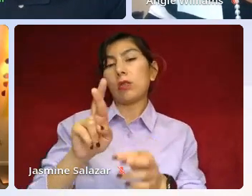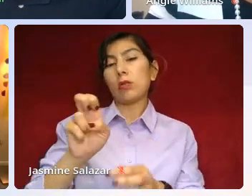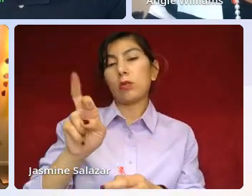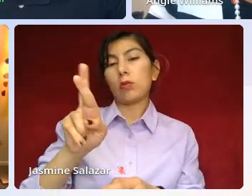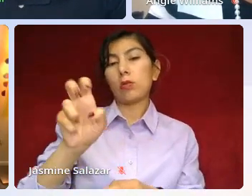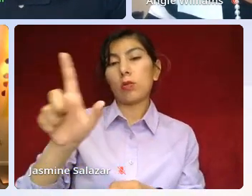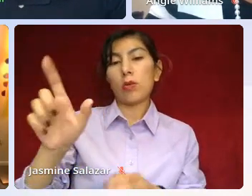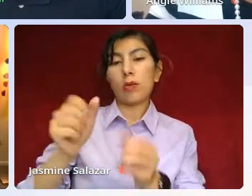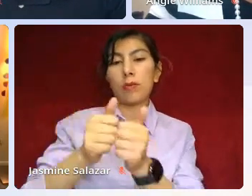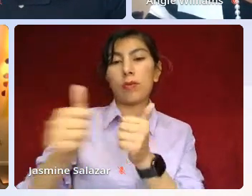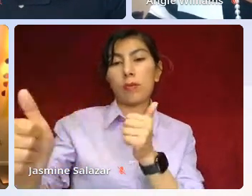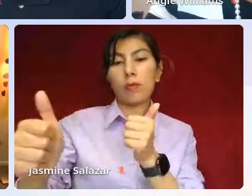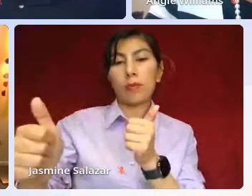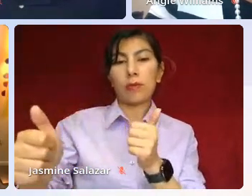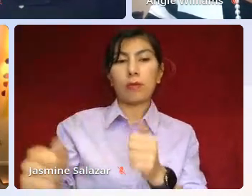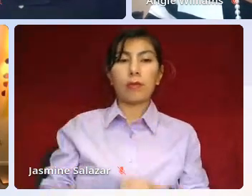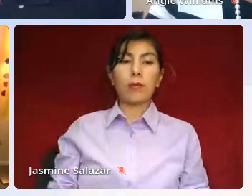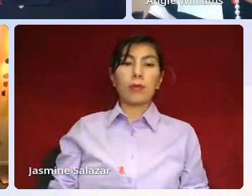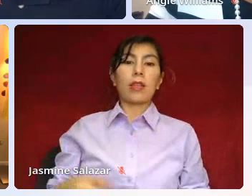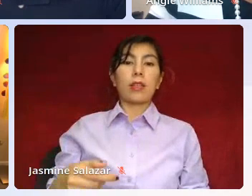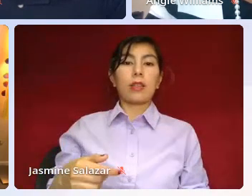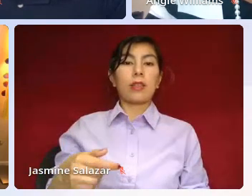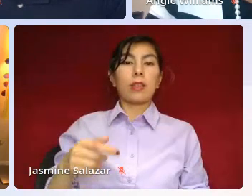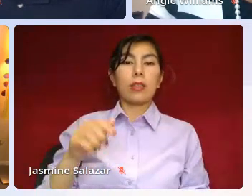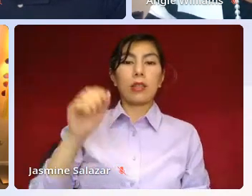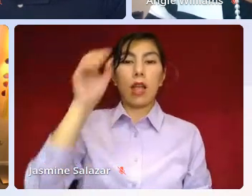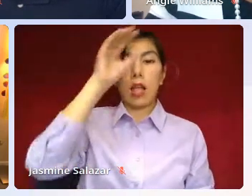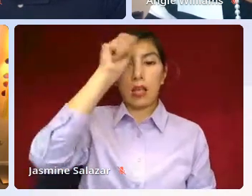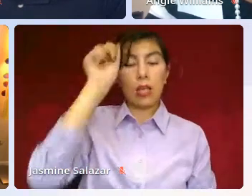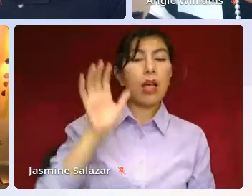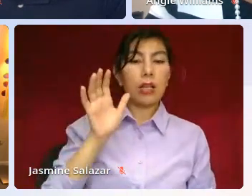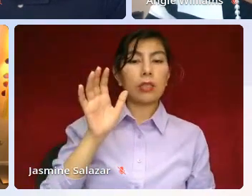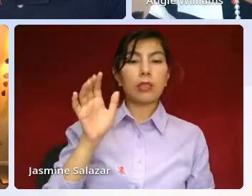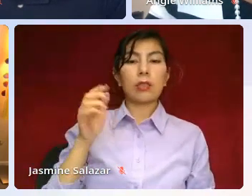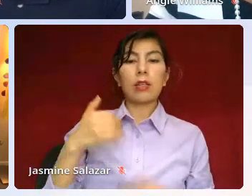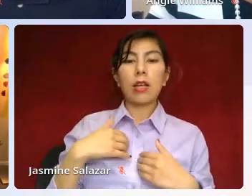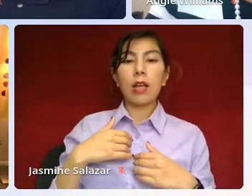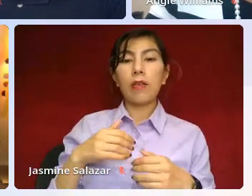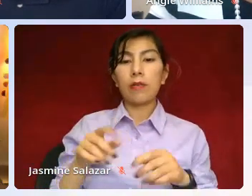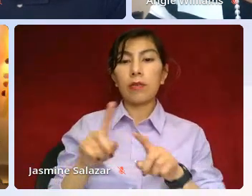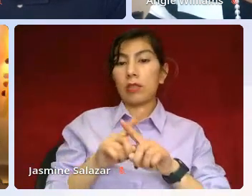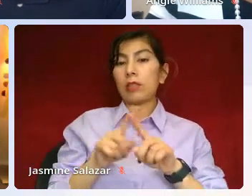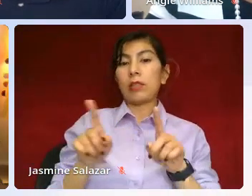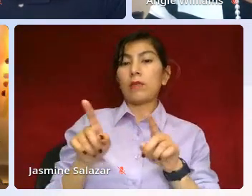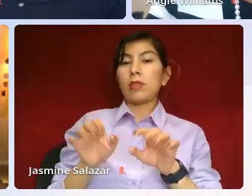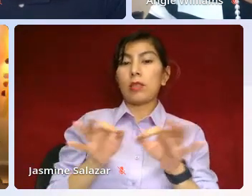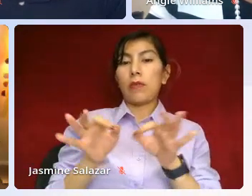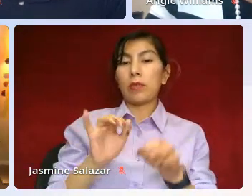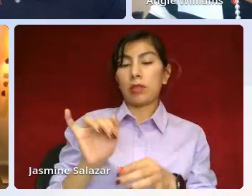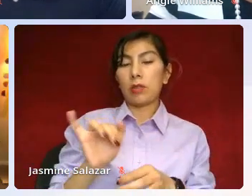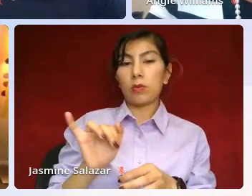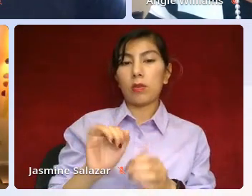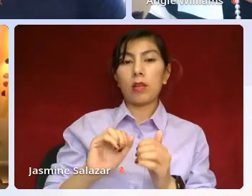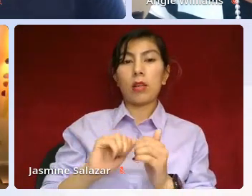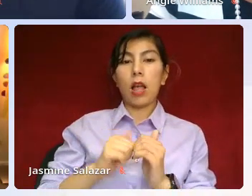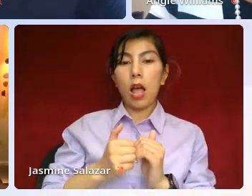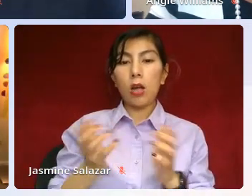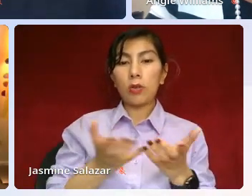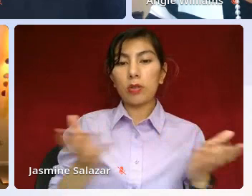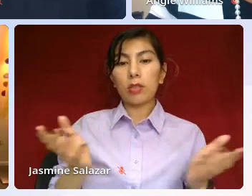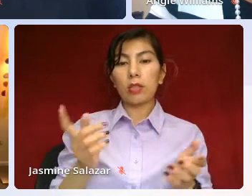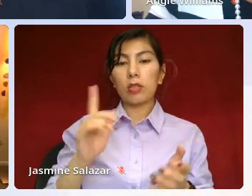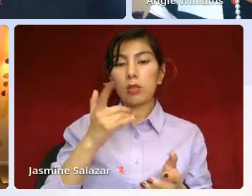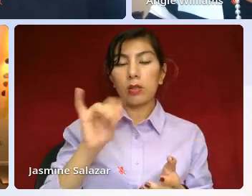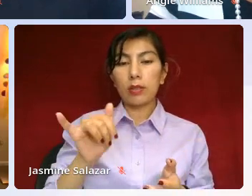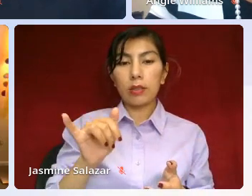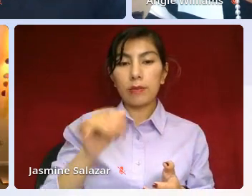agreement on that from Rick from Alaska, who has a totally different right? They have some very different definitions of how things look when you're talking about a state